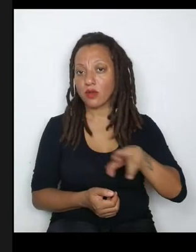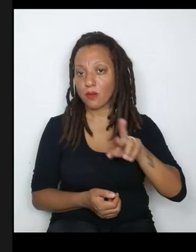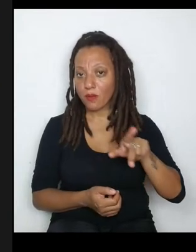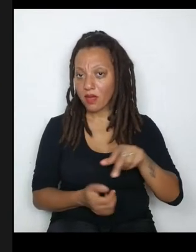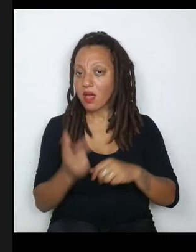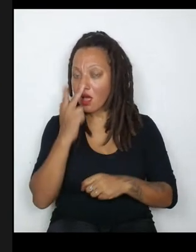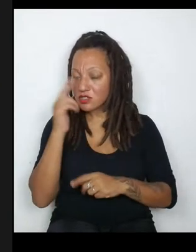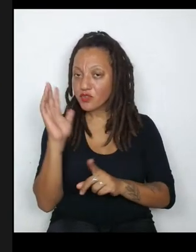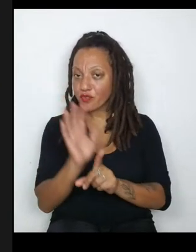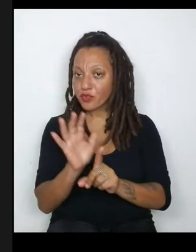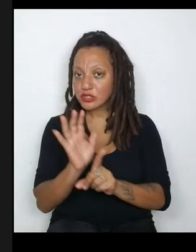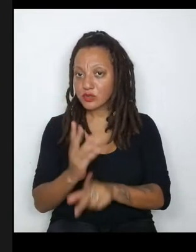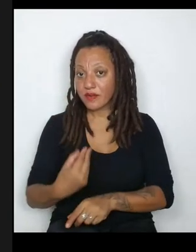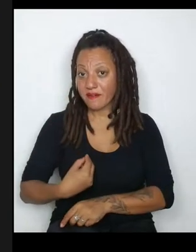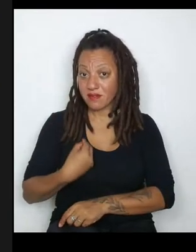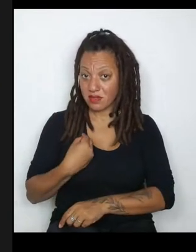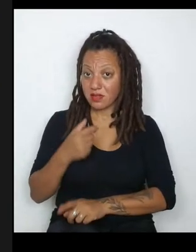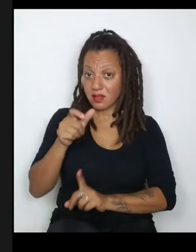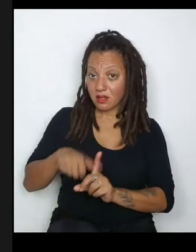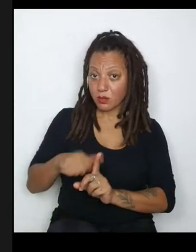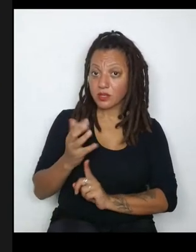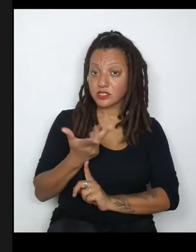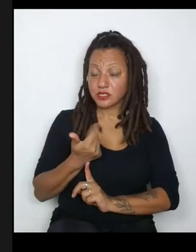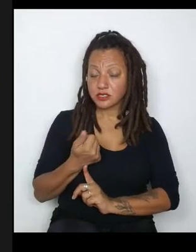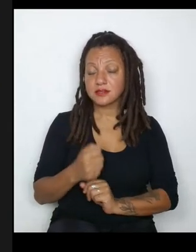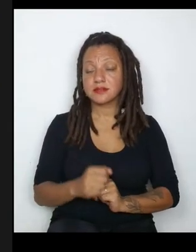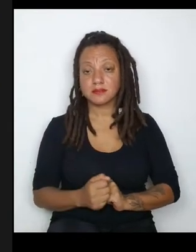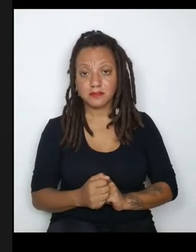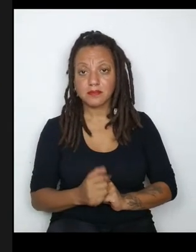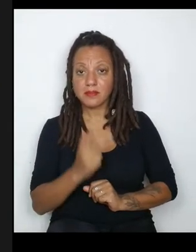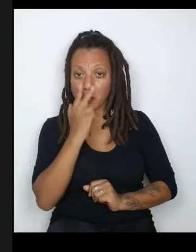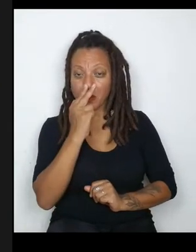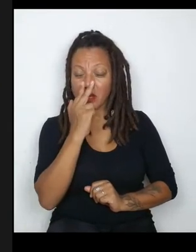or non-white populations